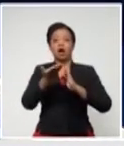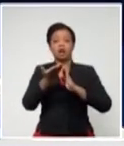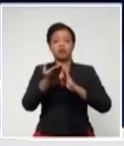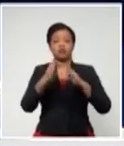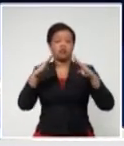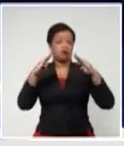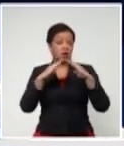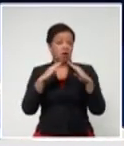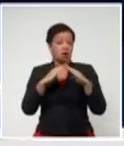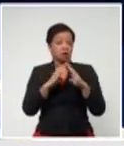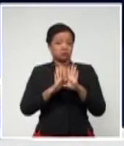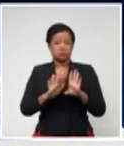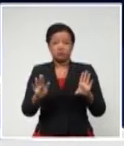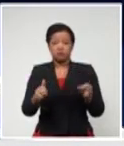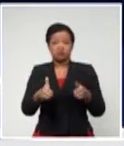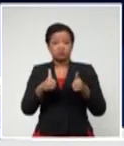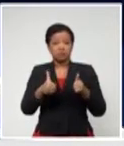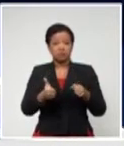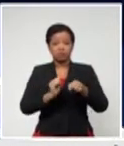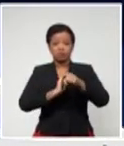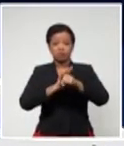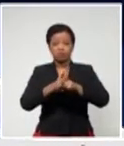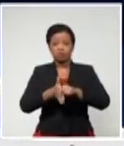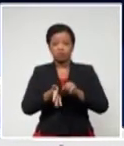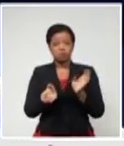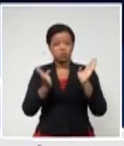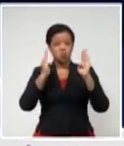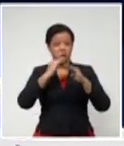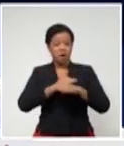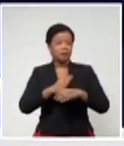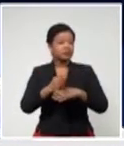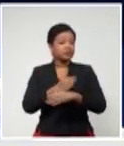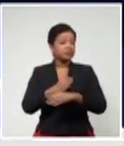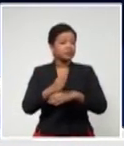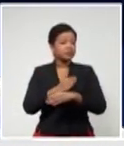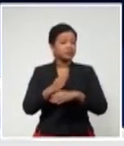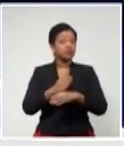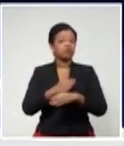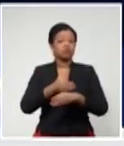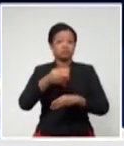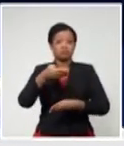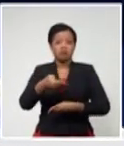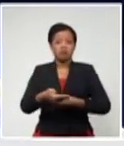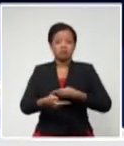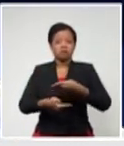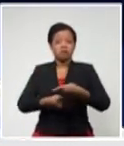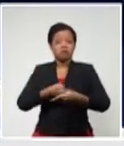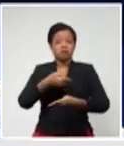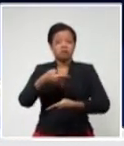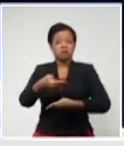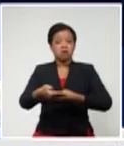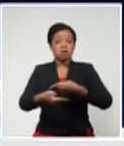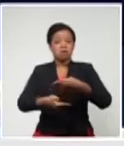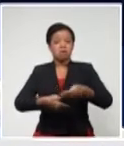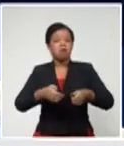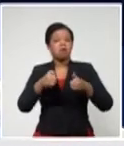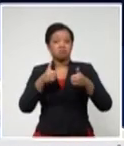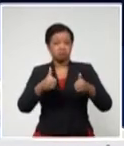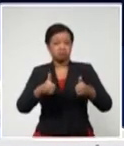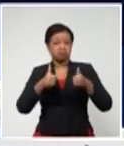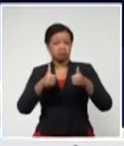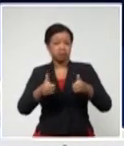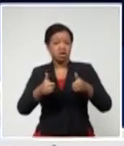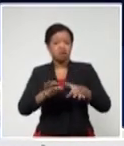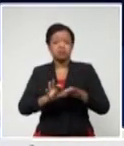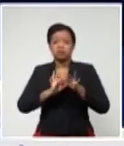and made a full recovery. This is a reflection of the positive response to treatment by this age group.